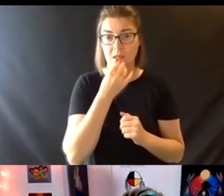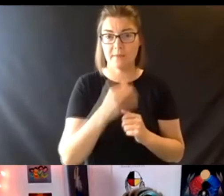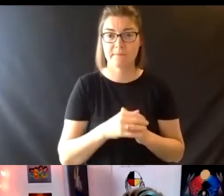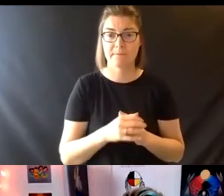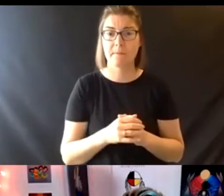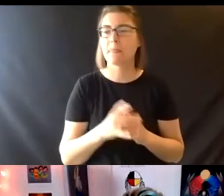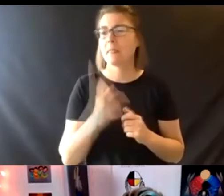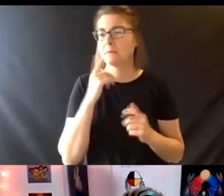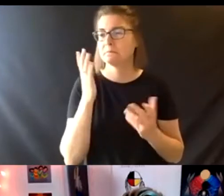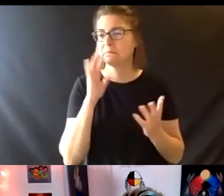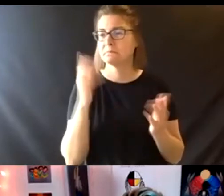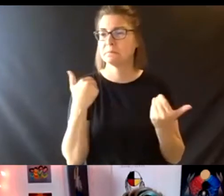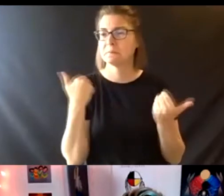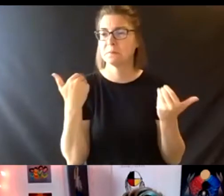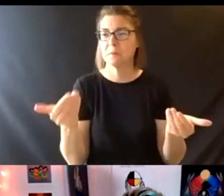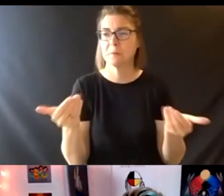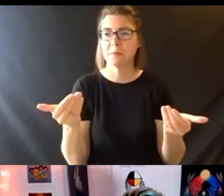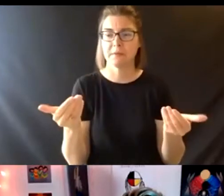We'll just get started.